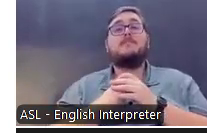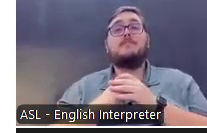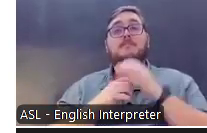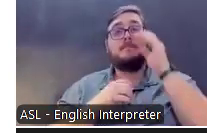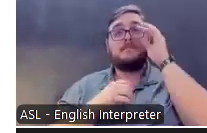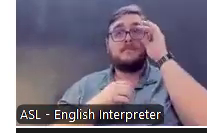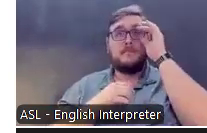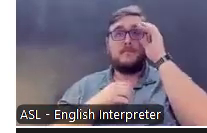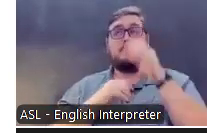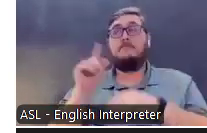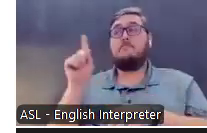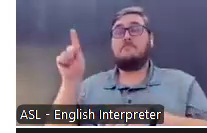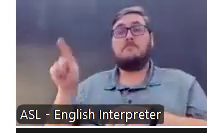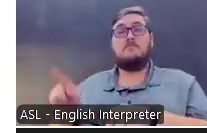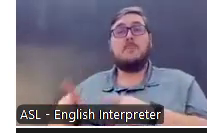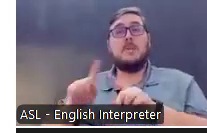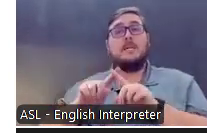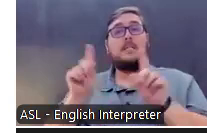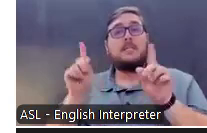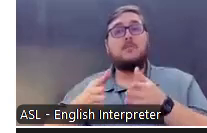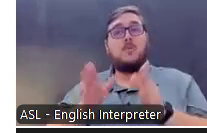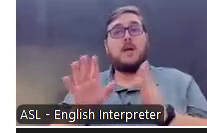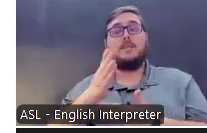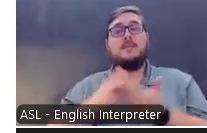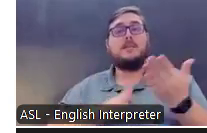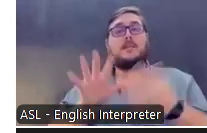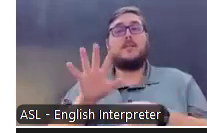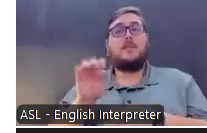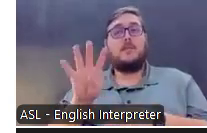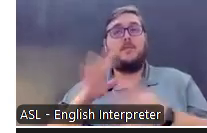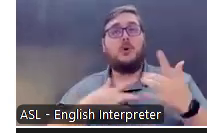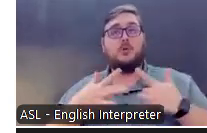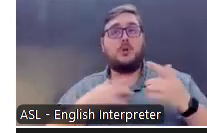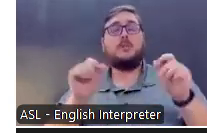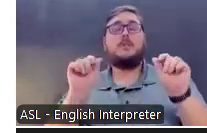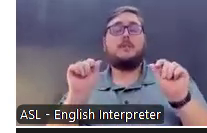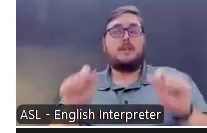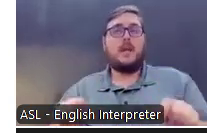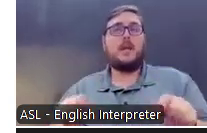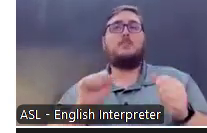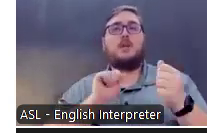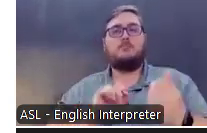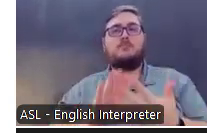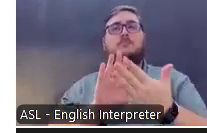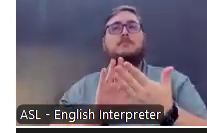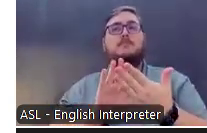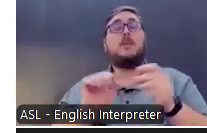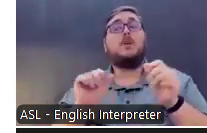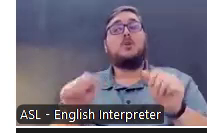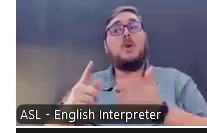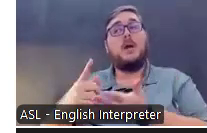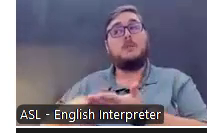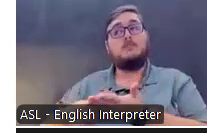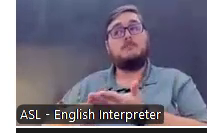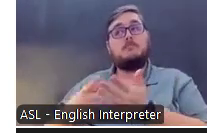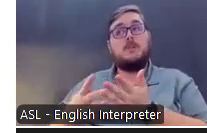Here are some ways that Section 504 concerns could be addressed. You could ask to talk to the Section 504 coordinator. It may go